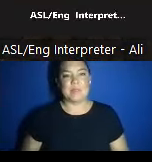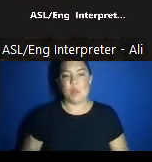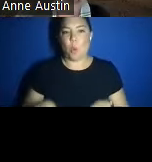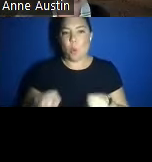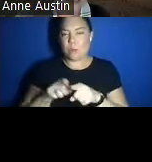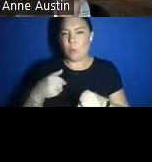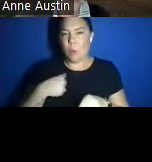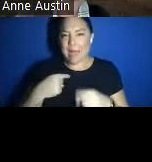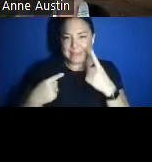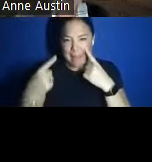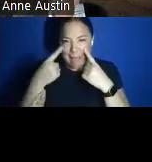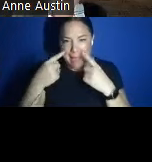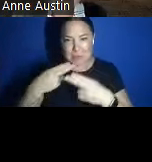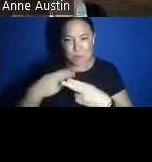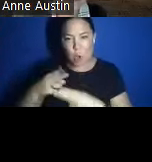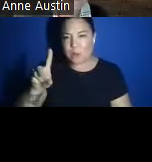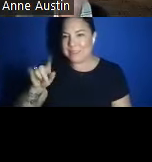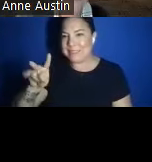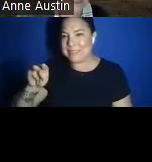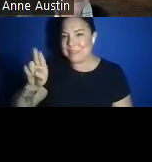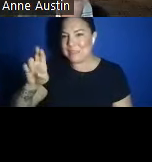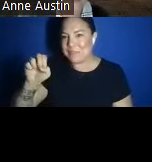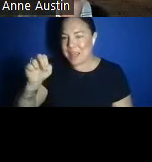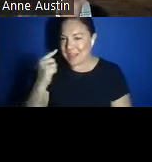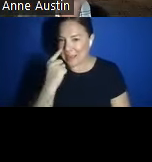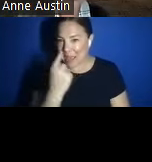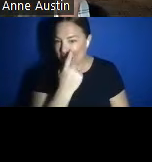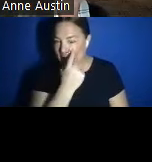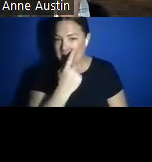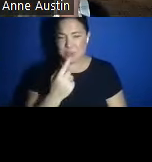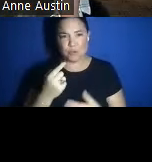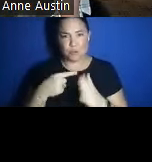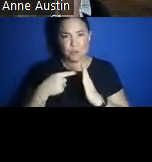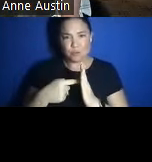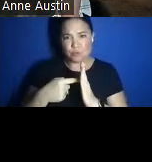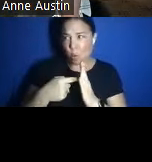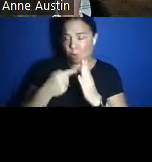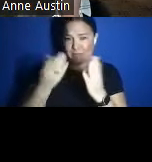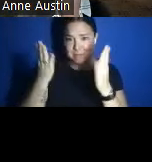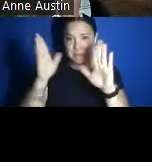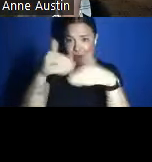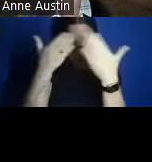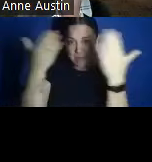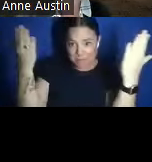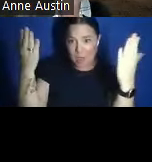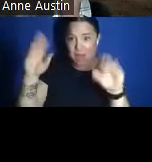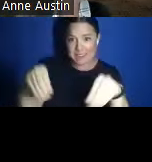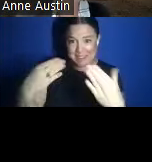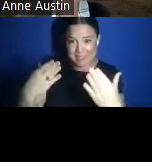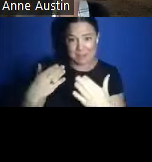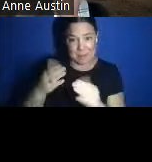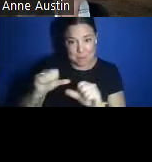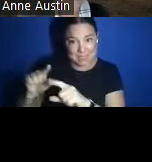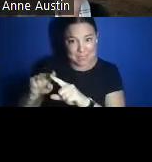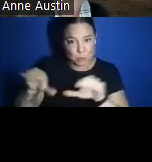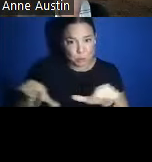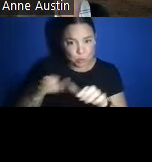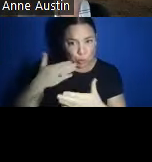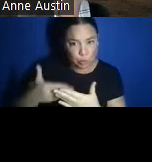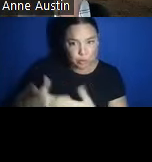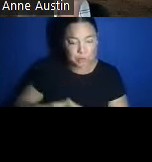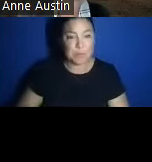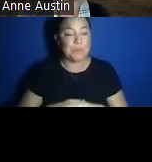divine eye, which even connotes this divine ability to do good. We see other